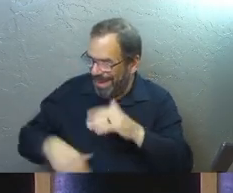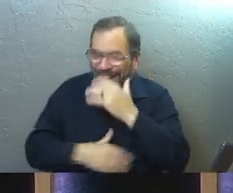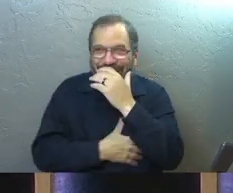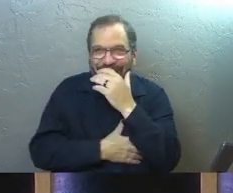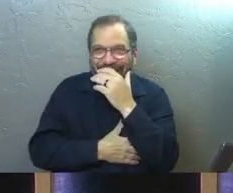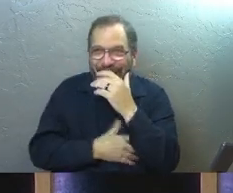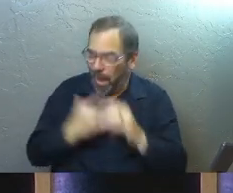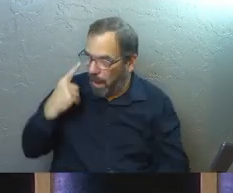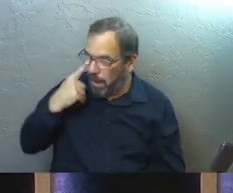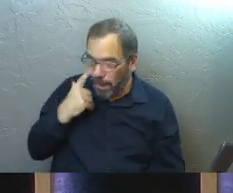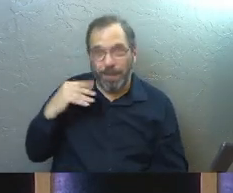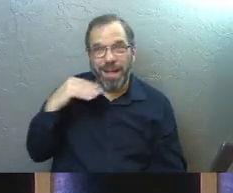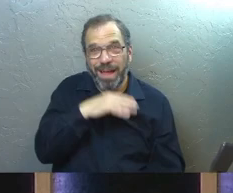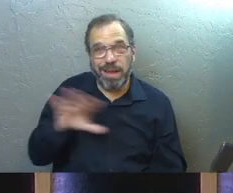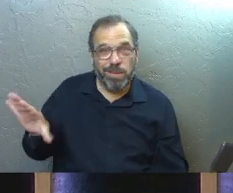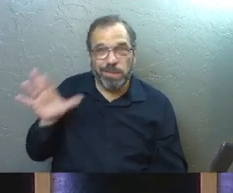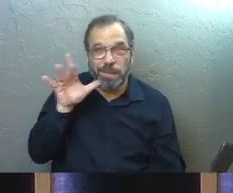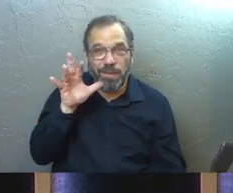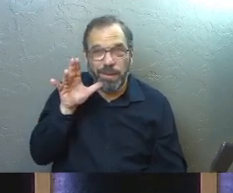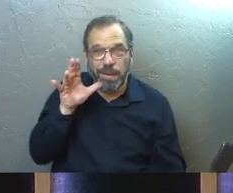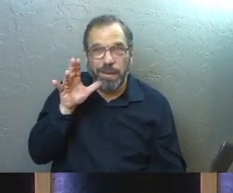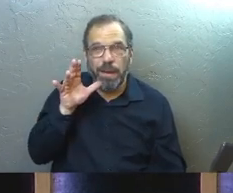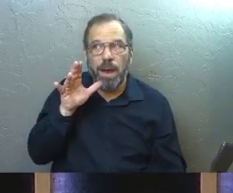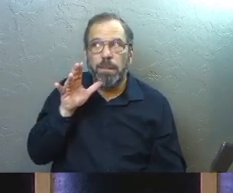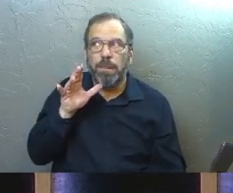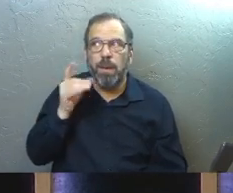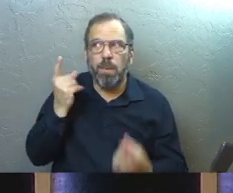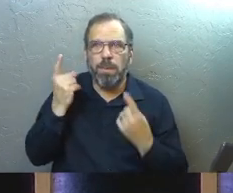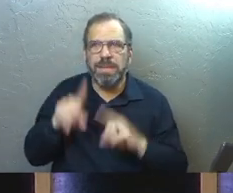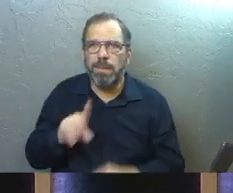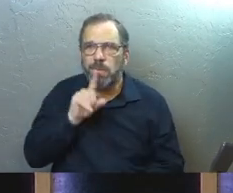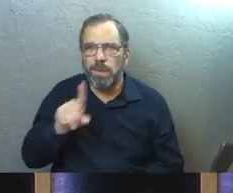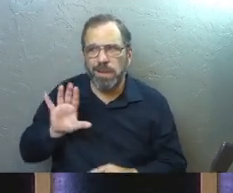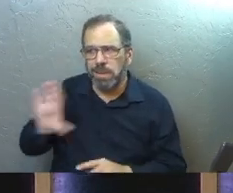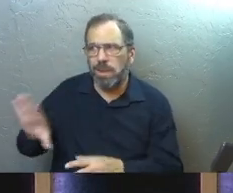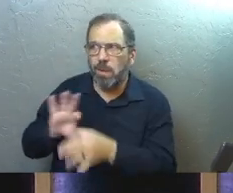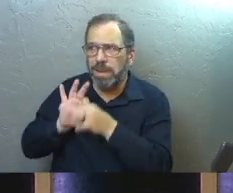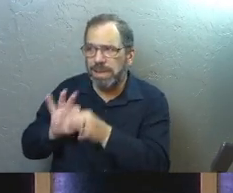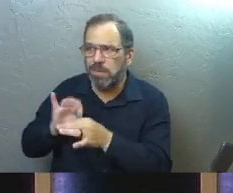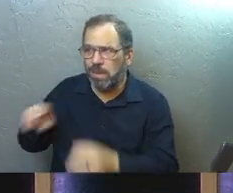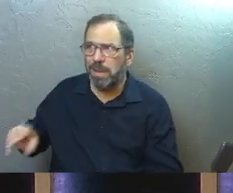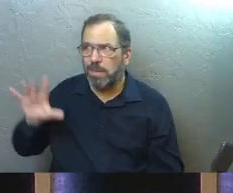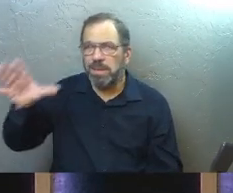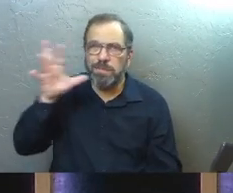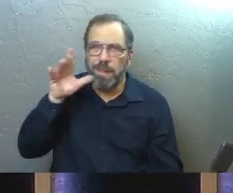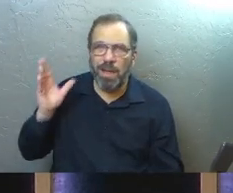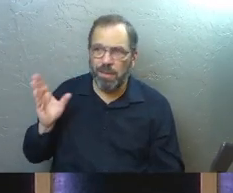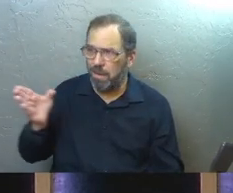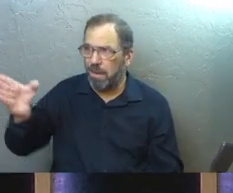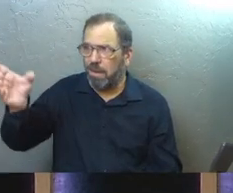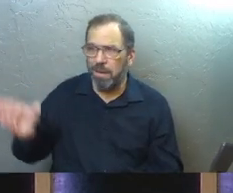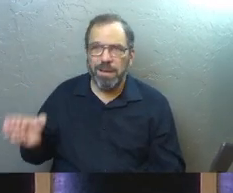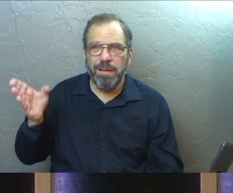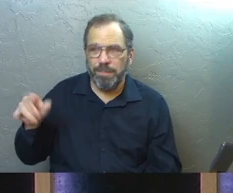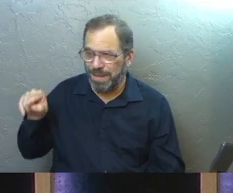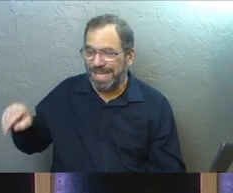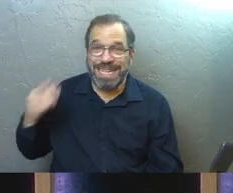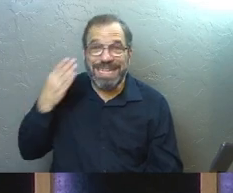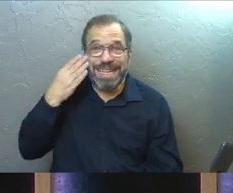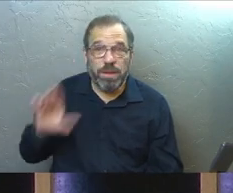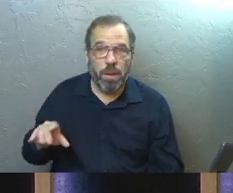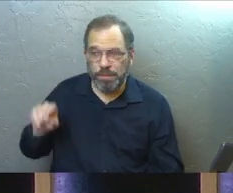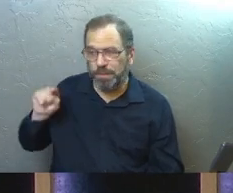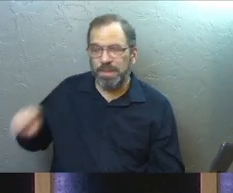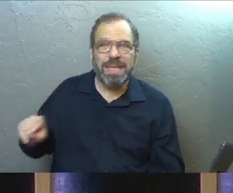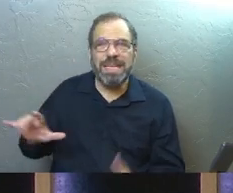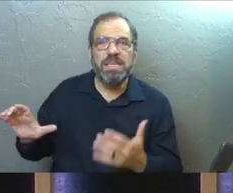I saw him do it. But it's like, but what was really going on in their relationship? What he didn't realize is